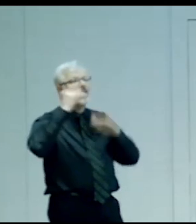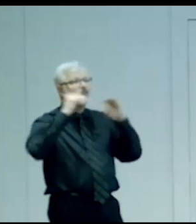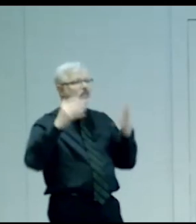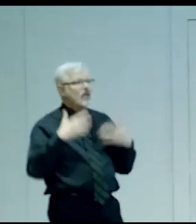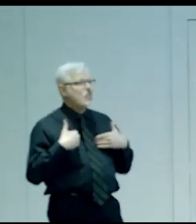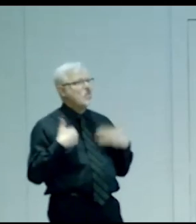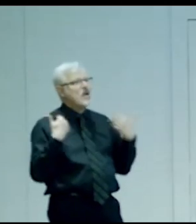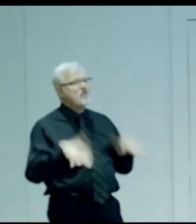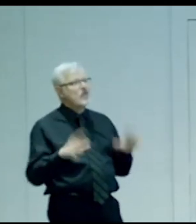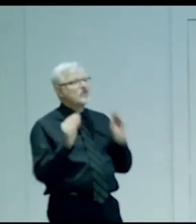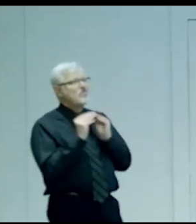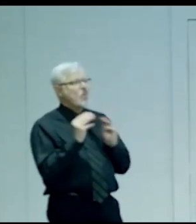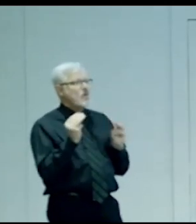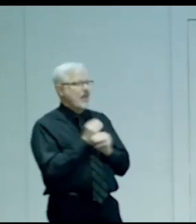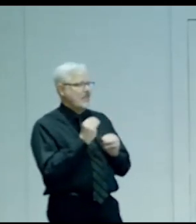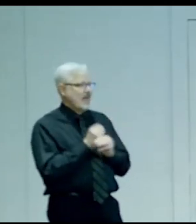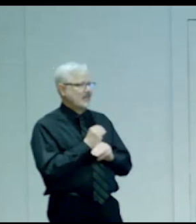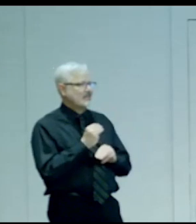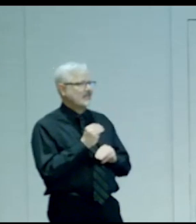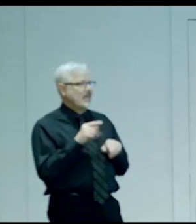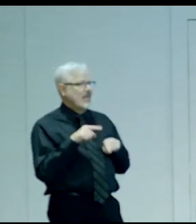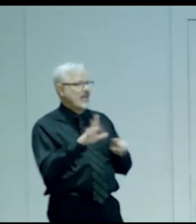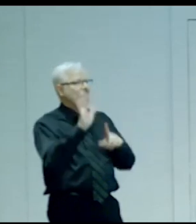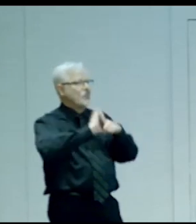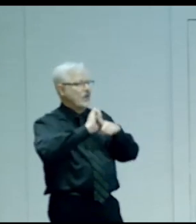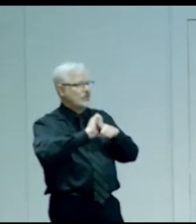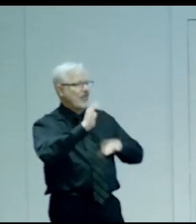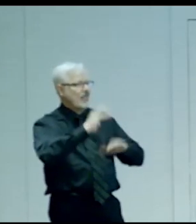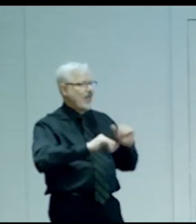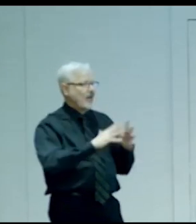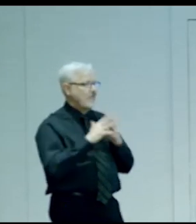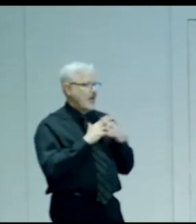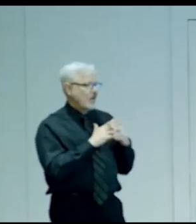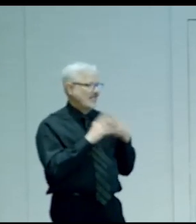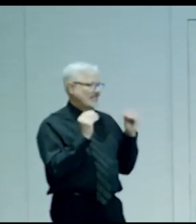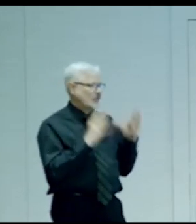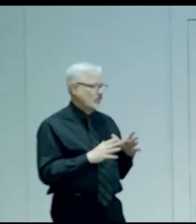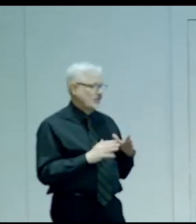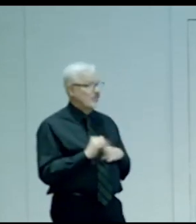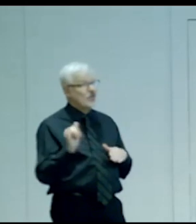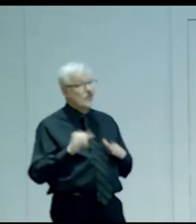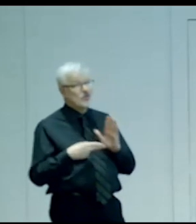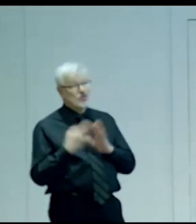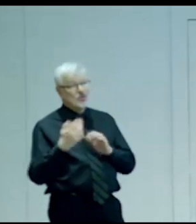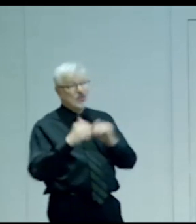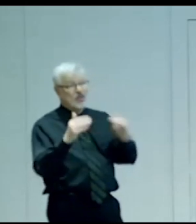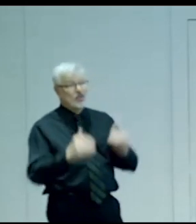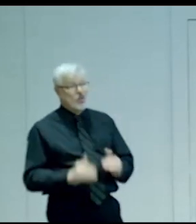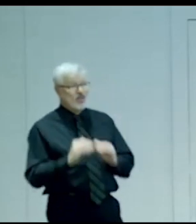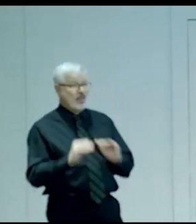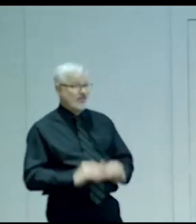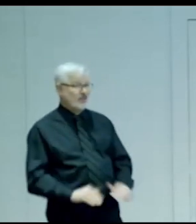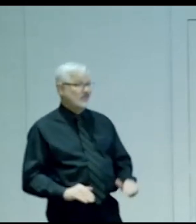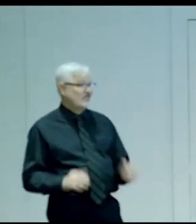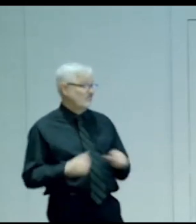more mathematics and in their preparation did American teachers. And that was also true at the lower levels of the